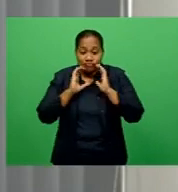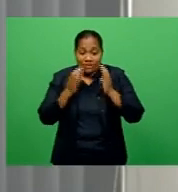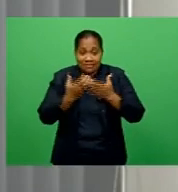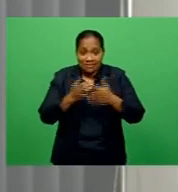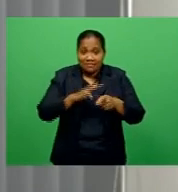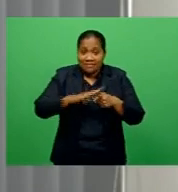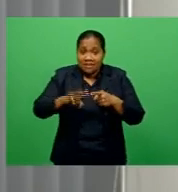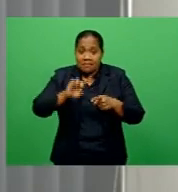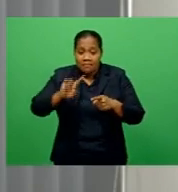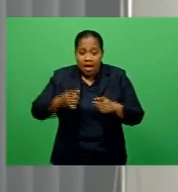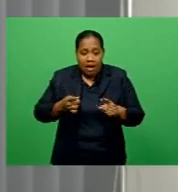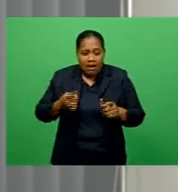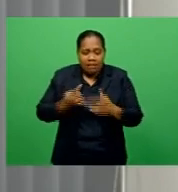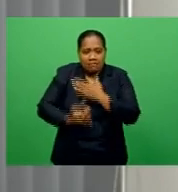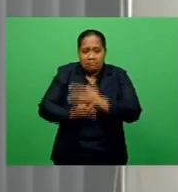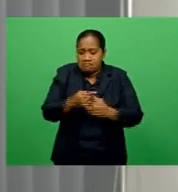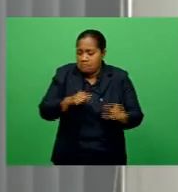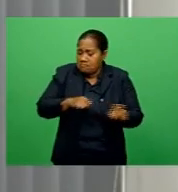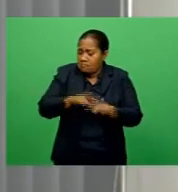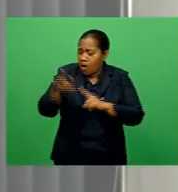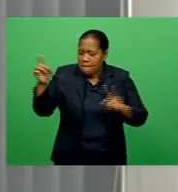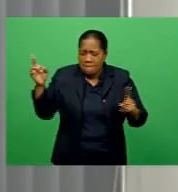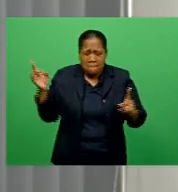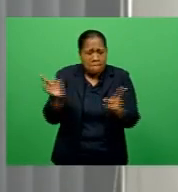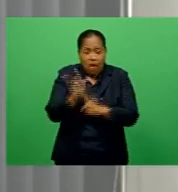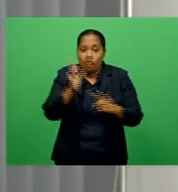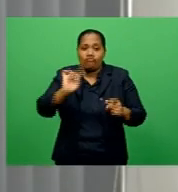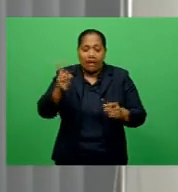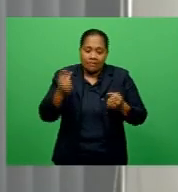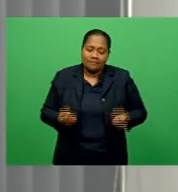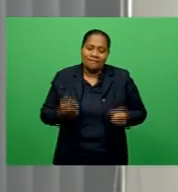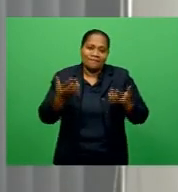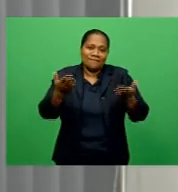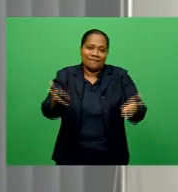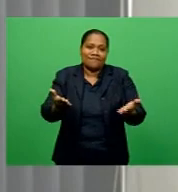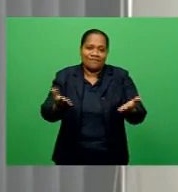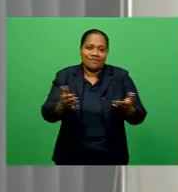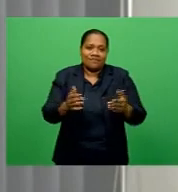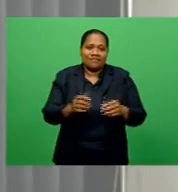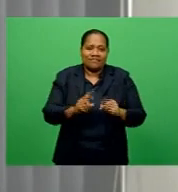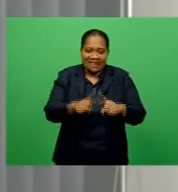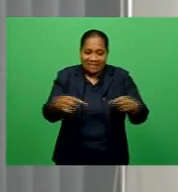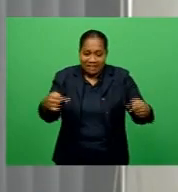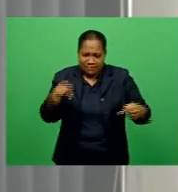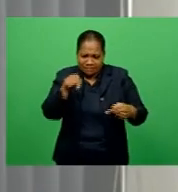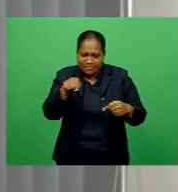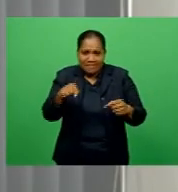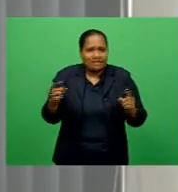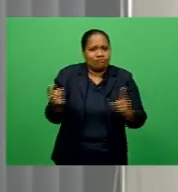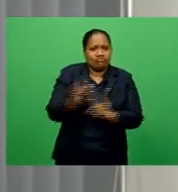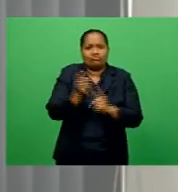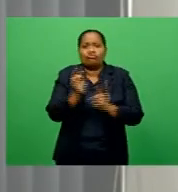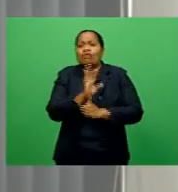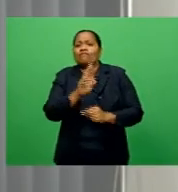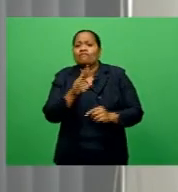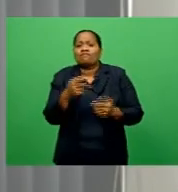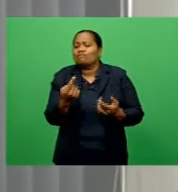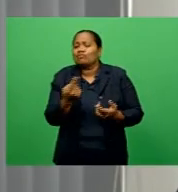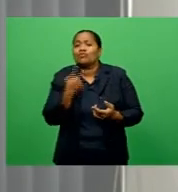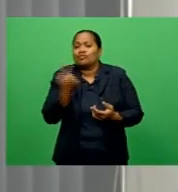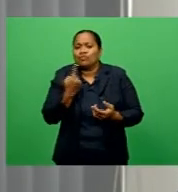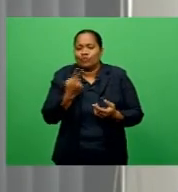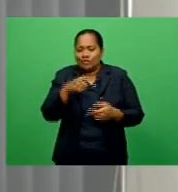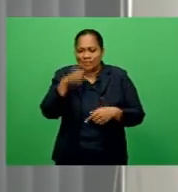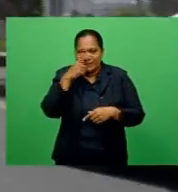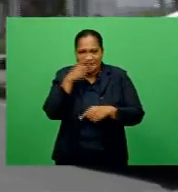but most importantly to provide affordable items that are essential to the general public.